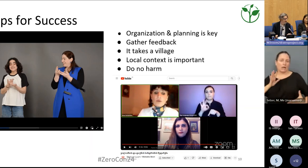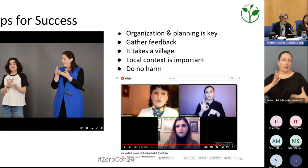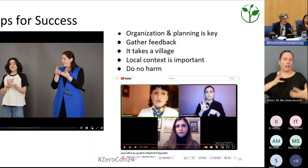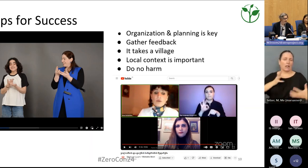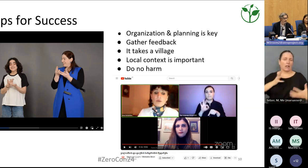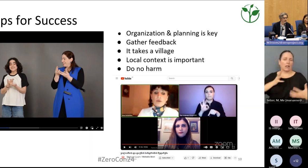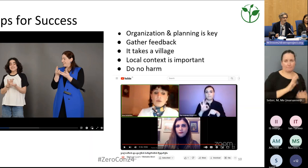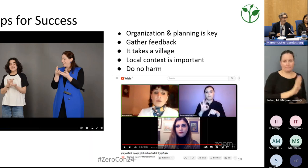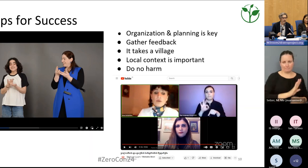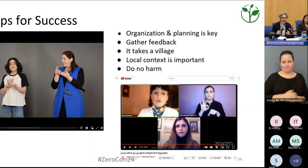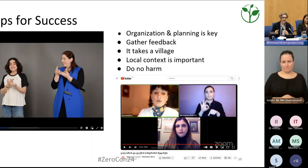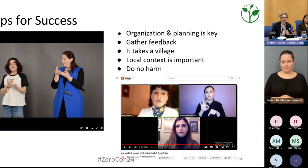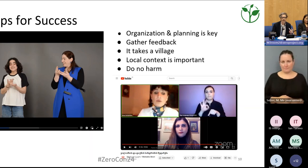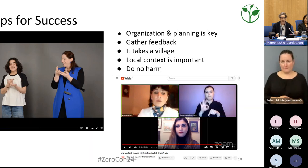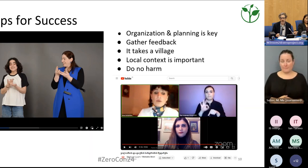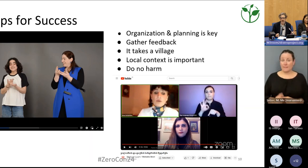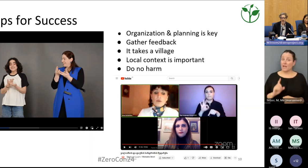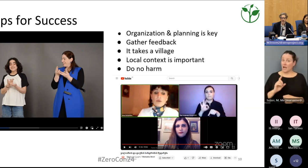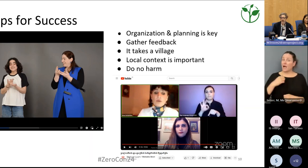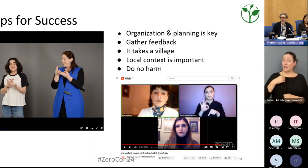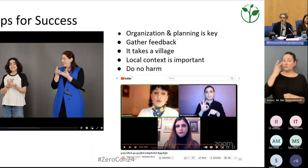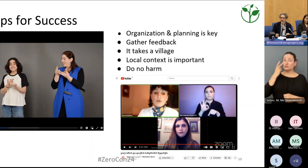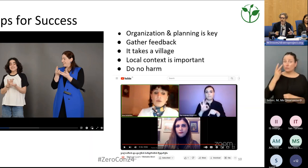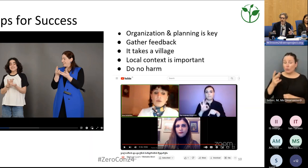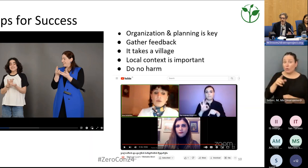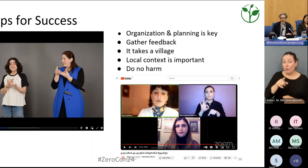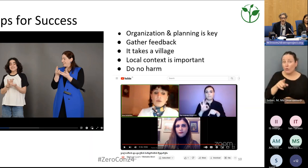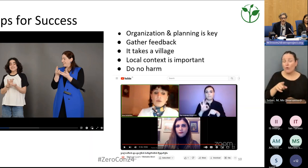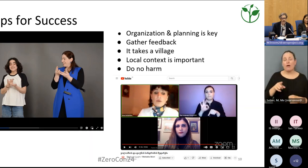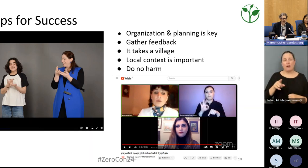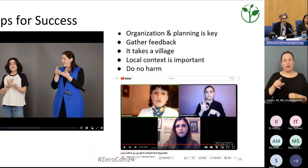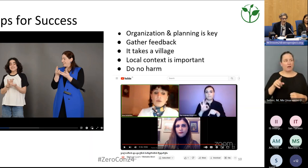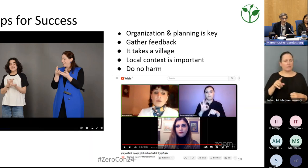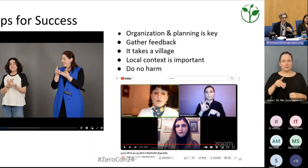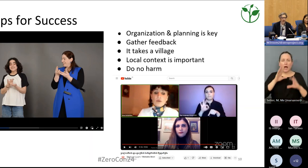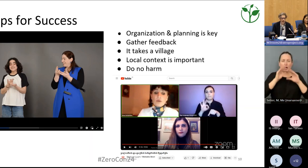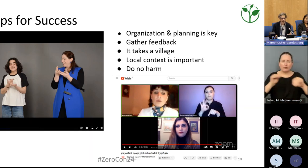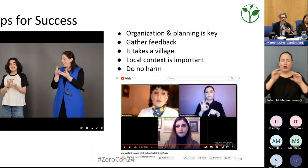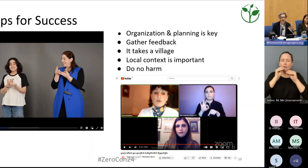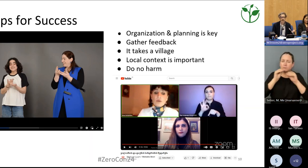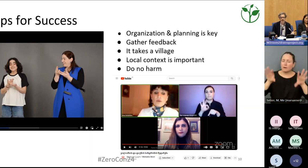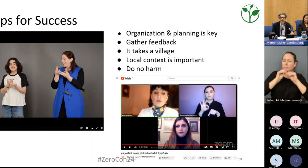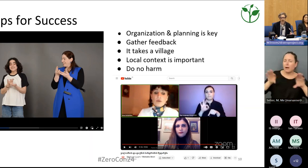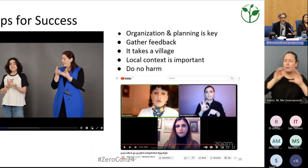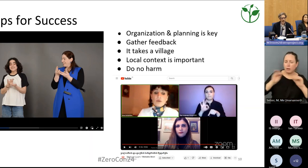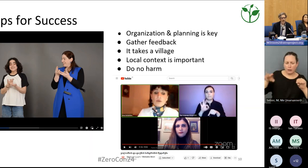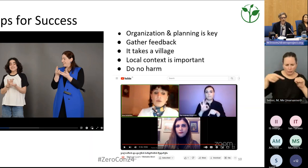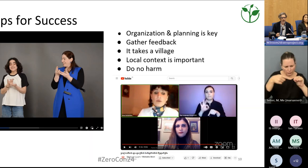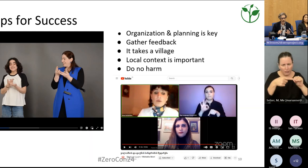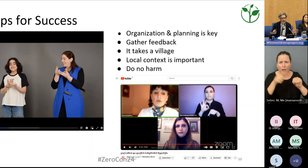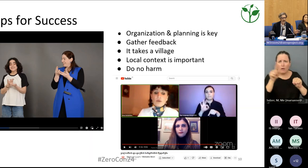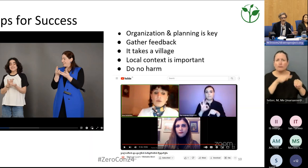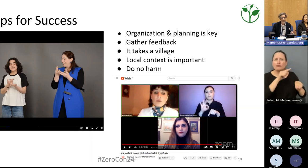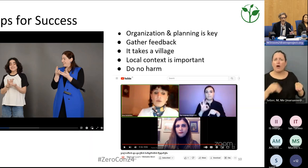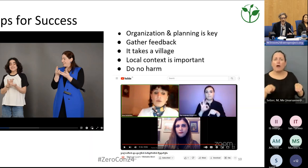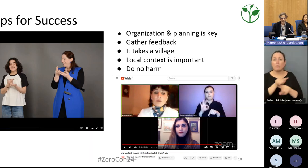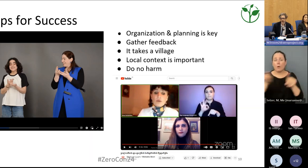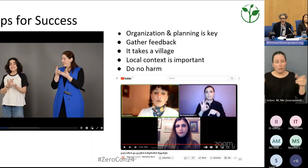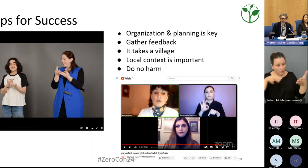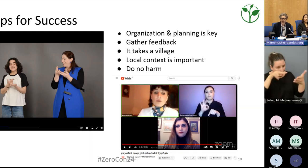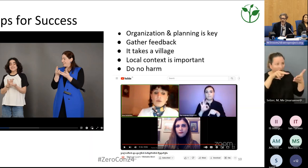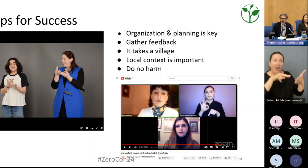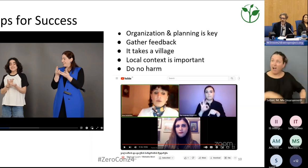we started SkiView is because we saw lots of misinformation being spread around the country. You know, everything went digital, and so everyone had an